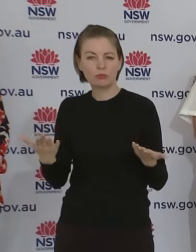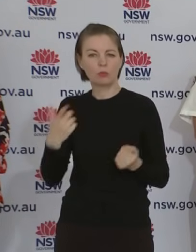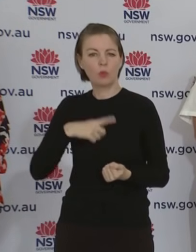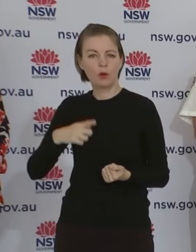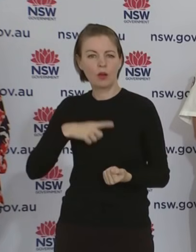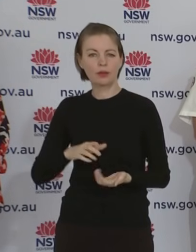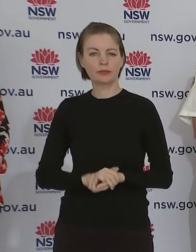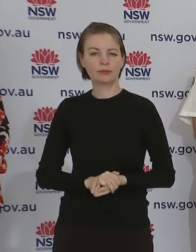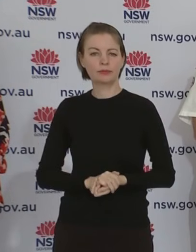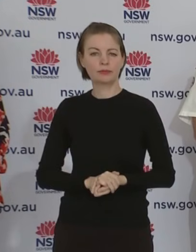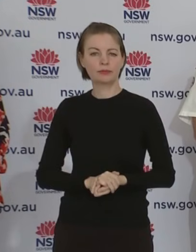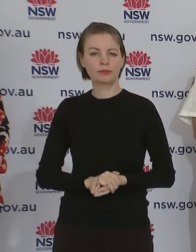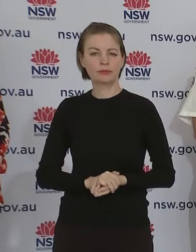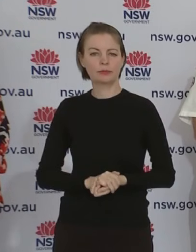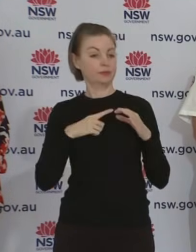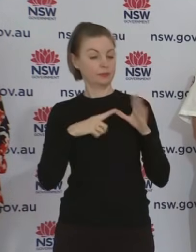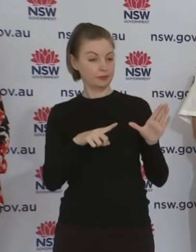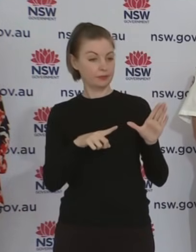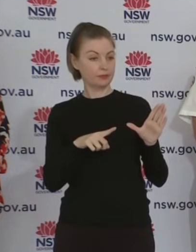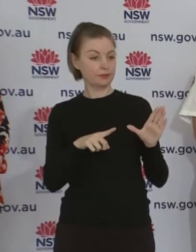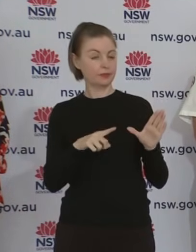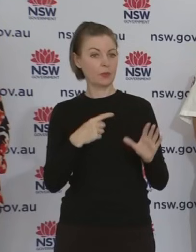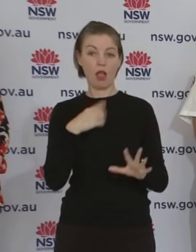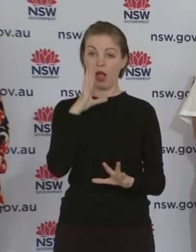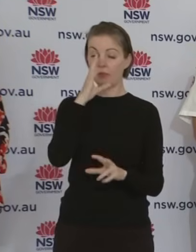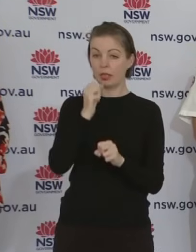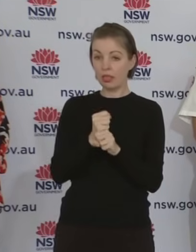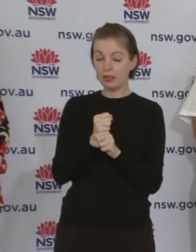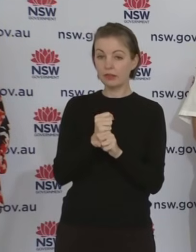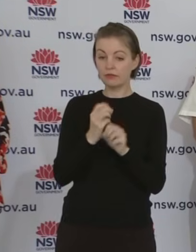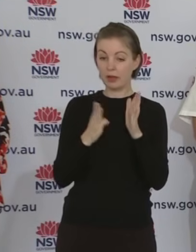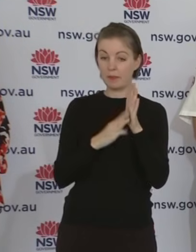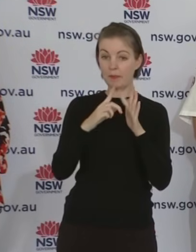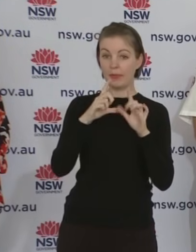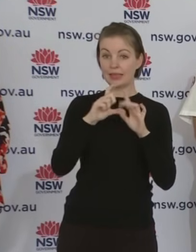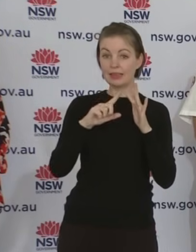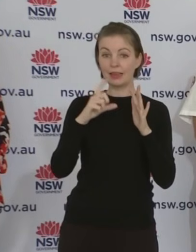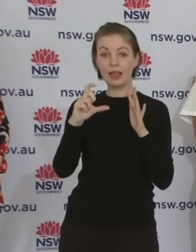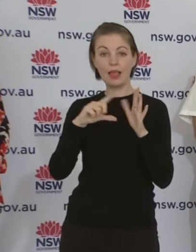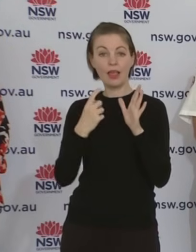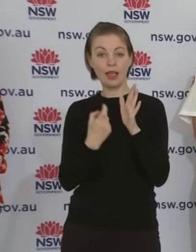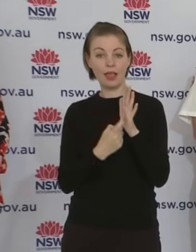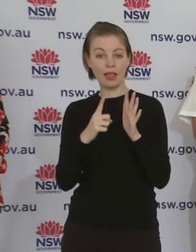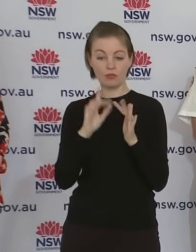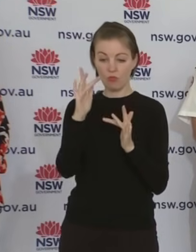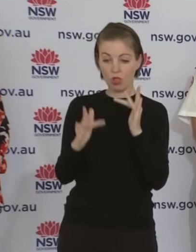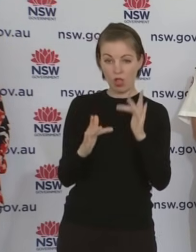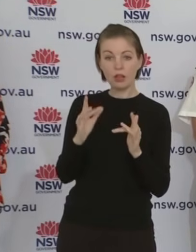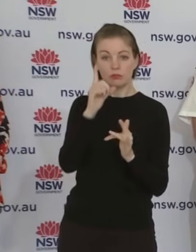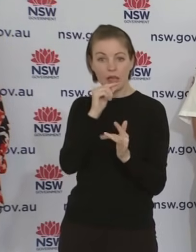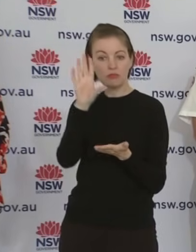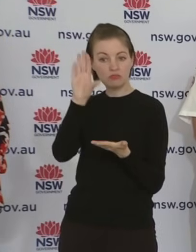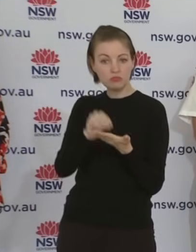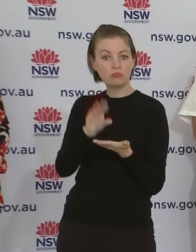Medicare app, I'm told is reliable and has been providing people that information. I don't know otherwise,